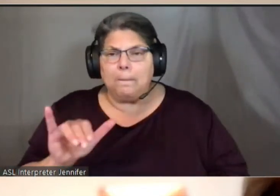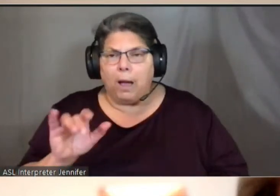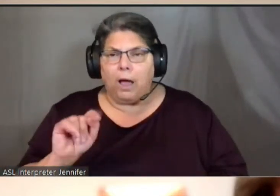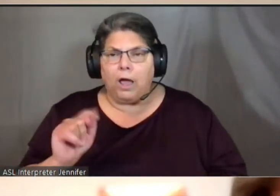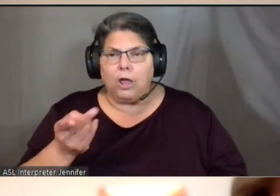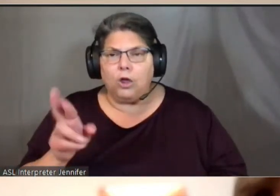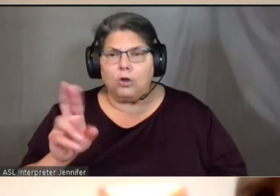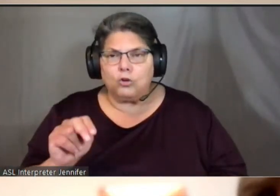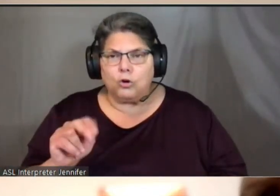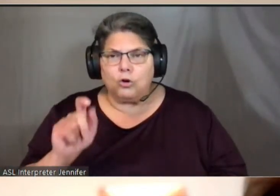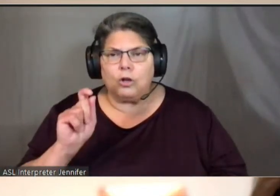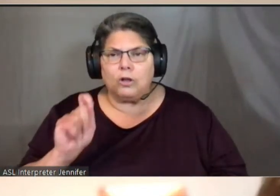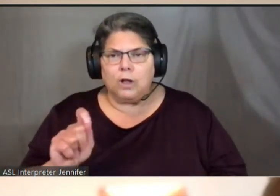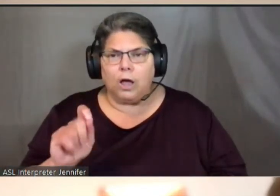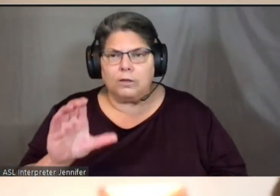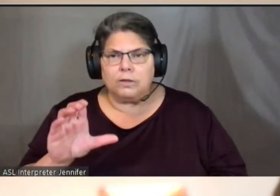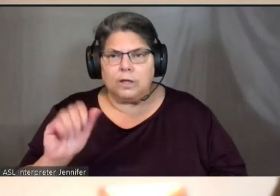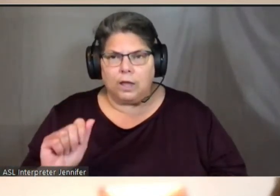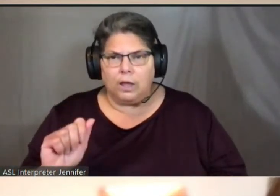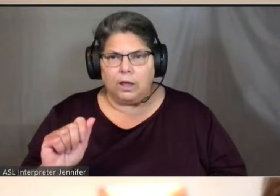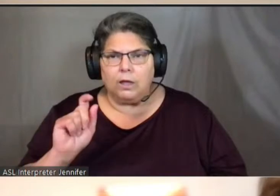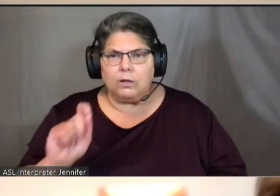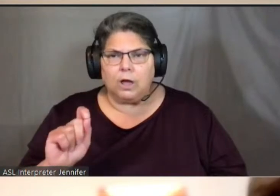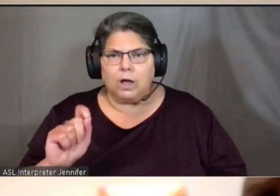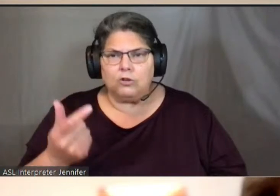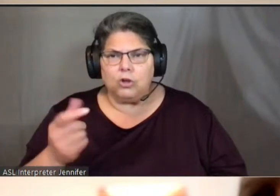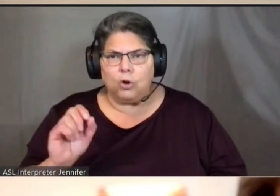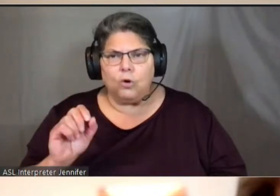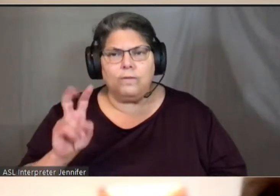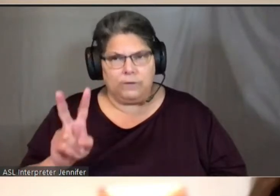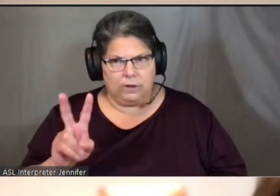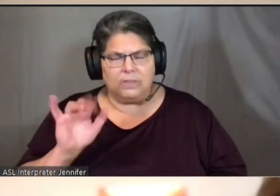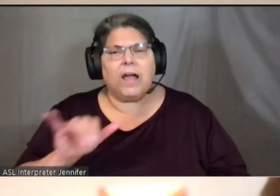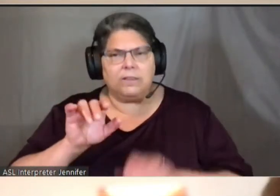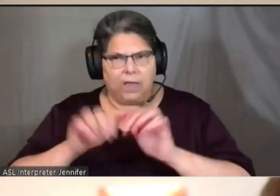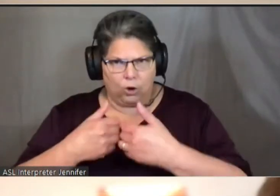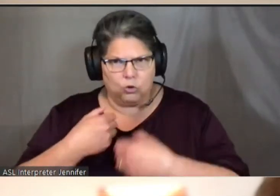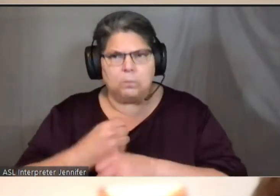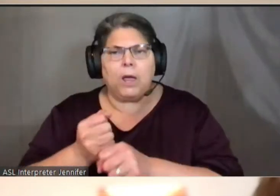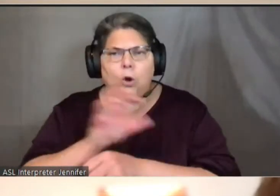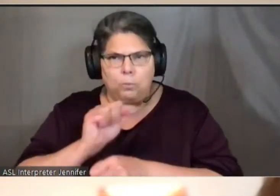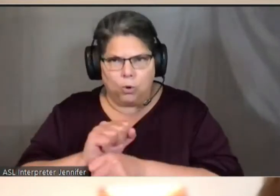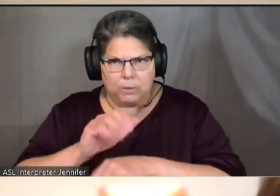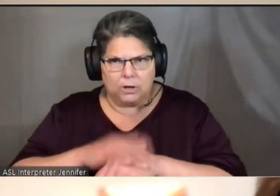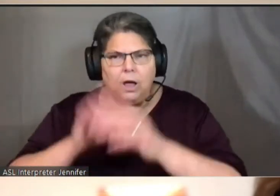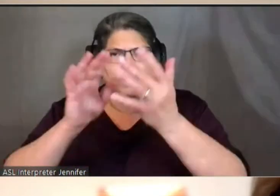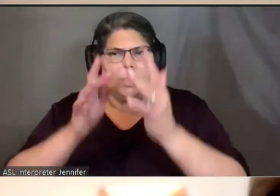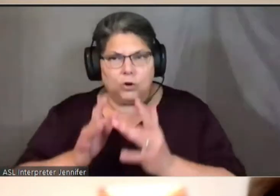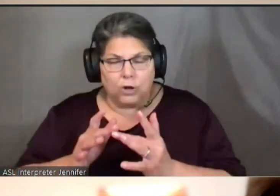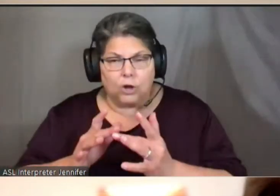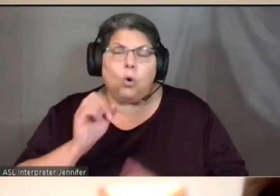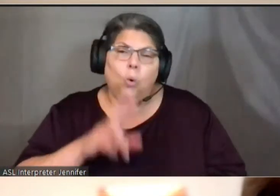myturn.ca.gov is a way to get appointments online, or the telephone number is